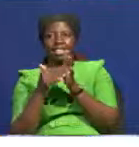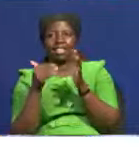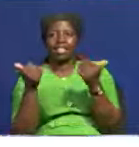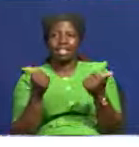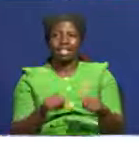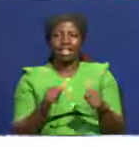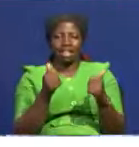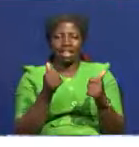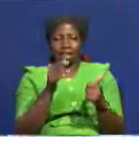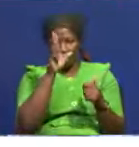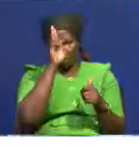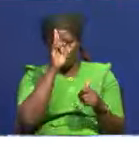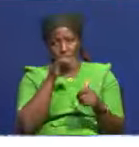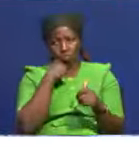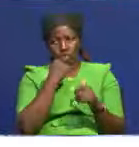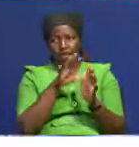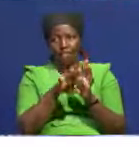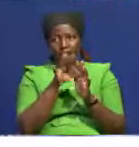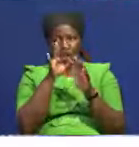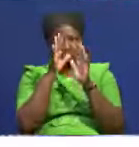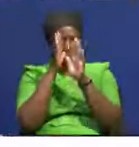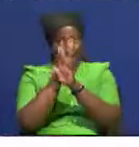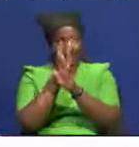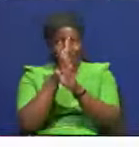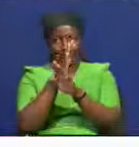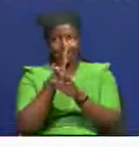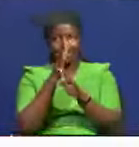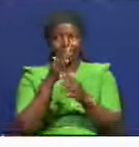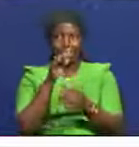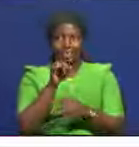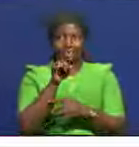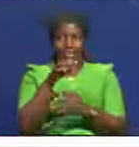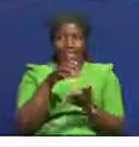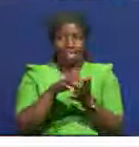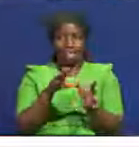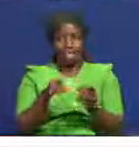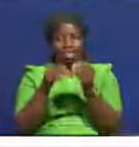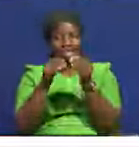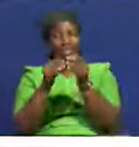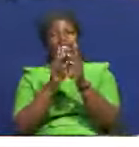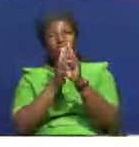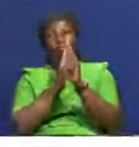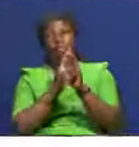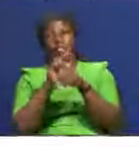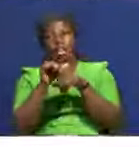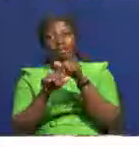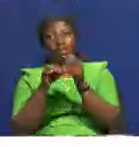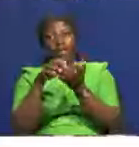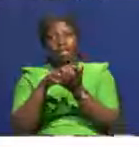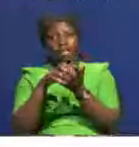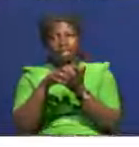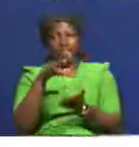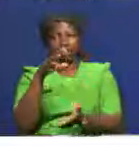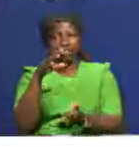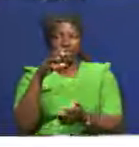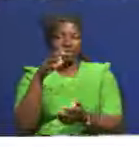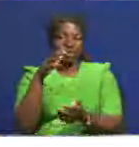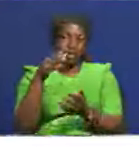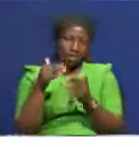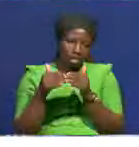officer found to covering up the incident and give a report on the status of the case within 14